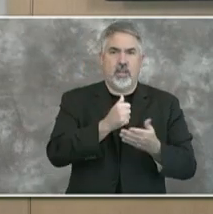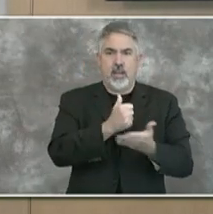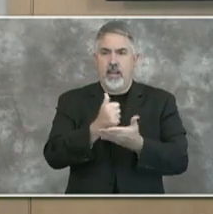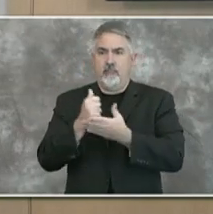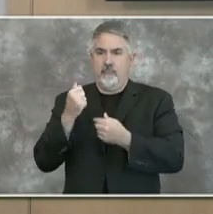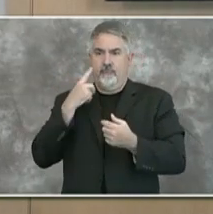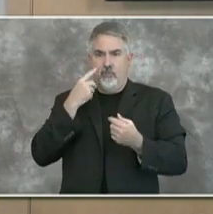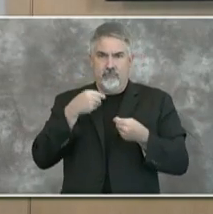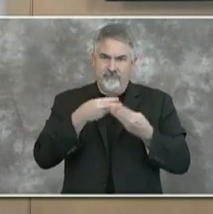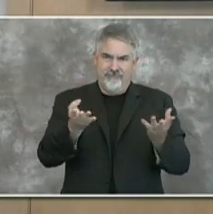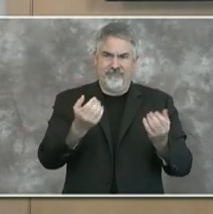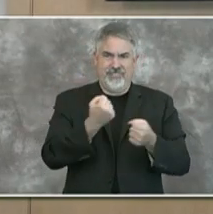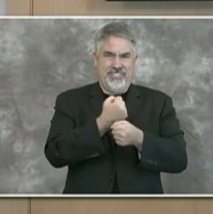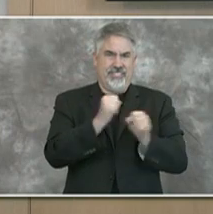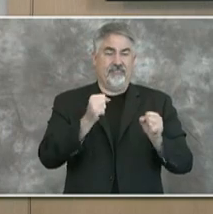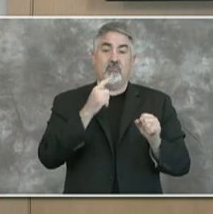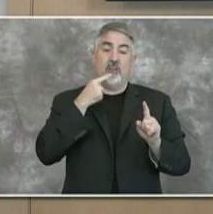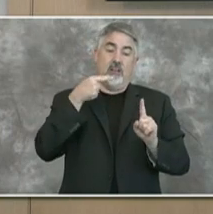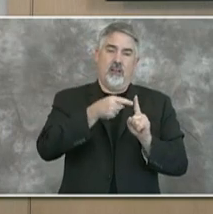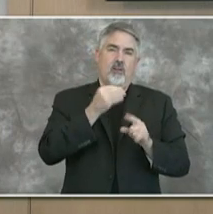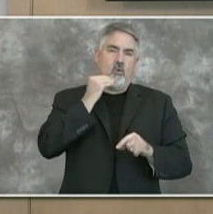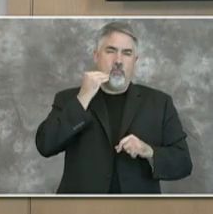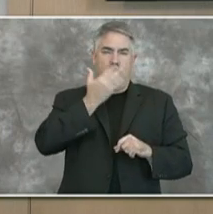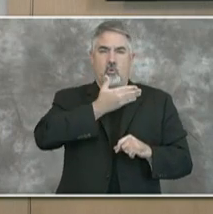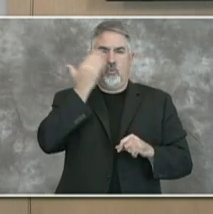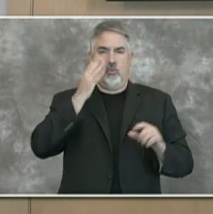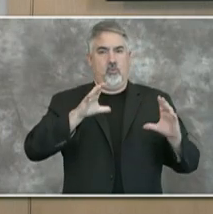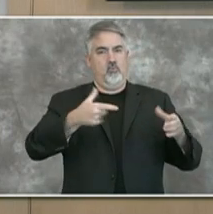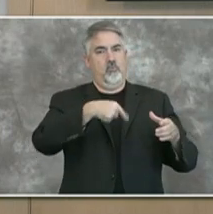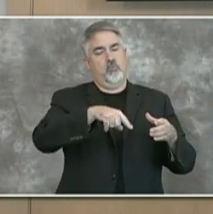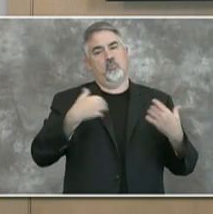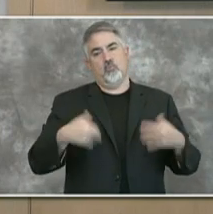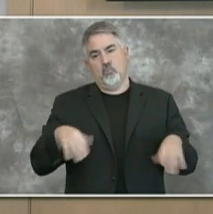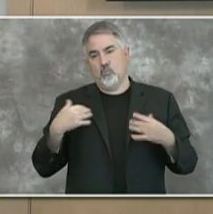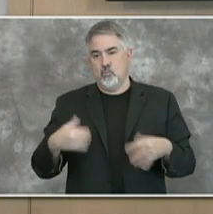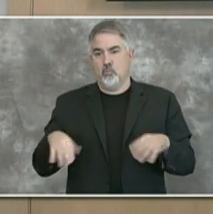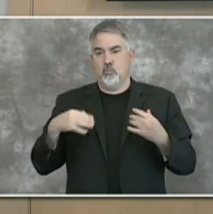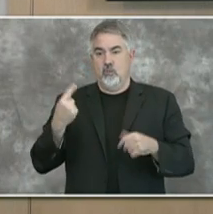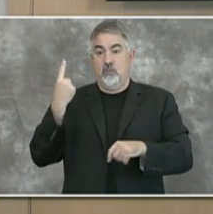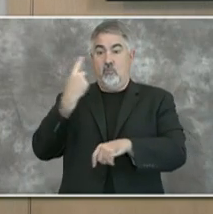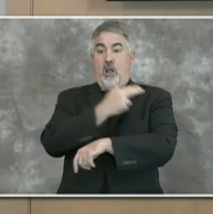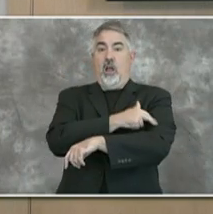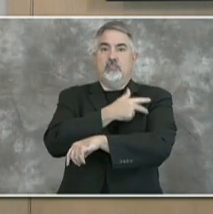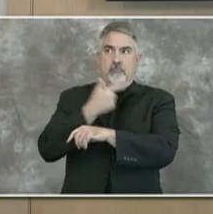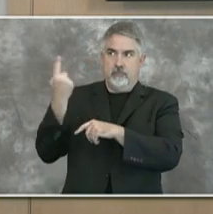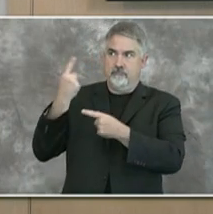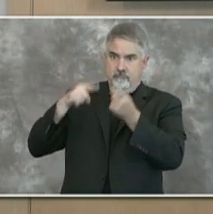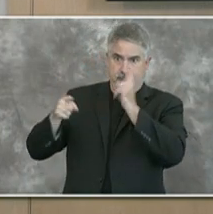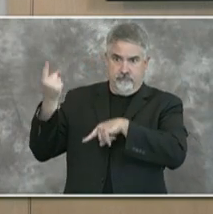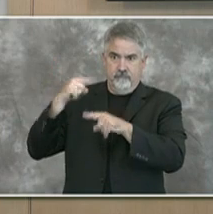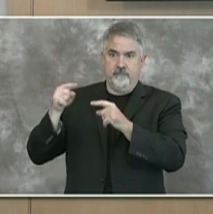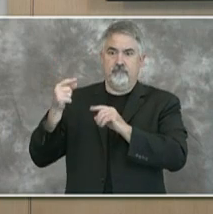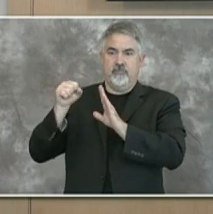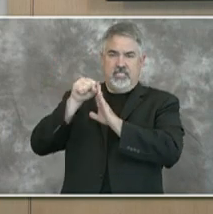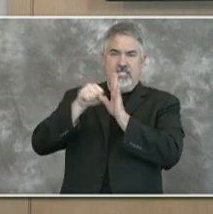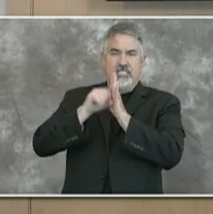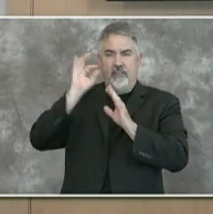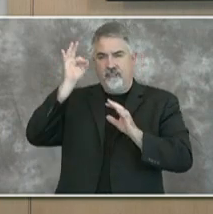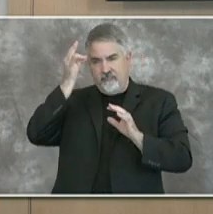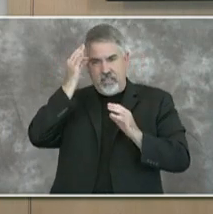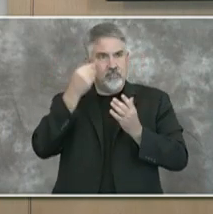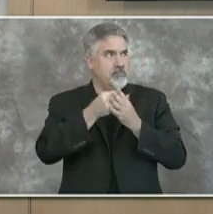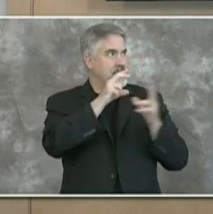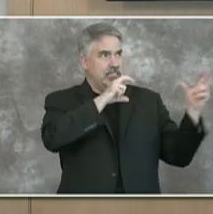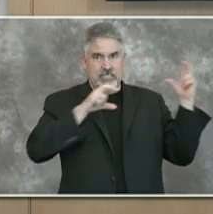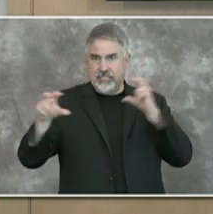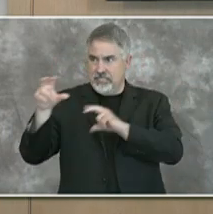homeless. Earlier today, I saw a hospital system partner with the state and federal government, along with our county folks, to increase